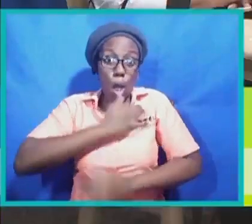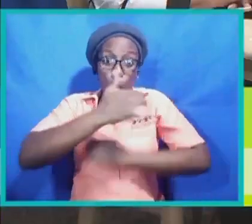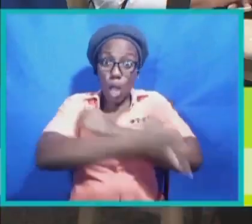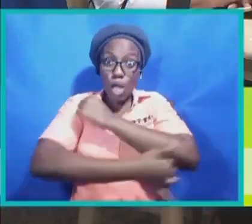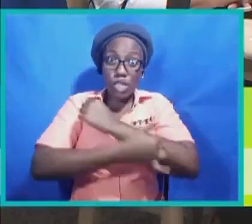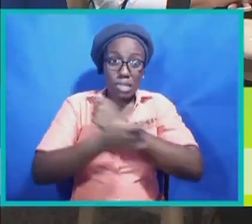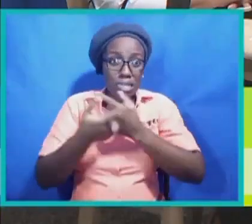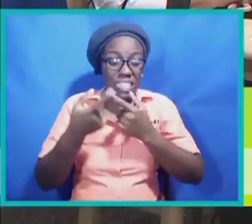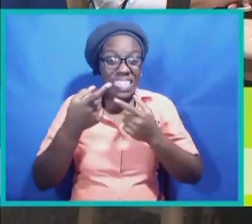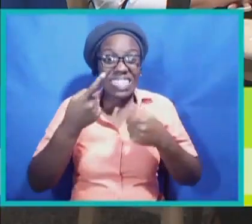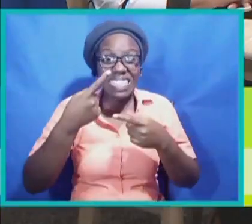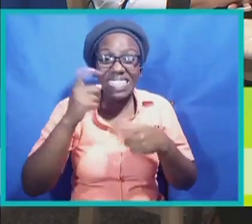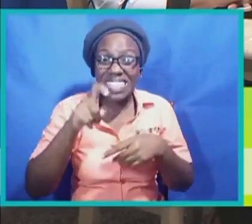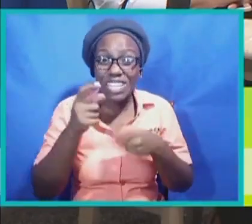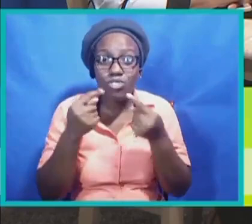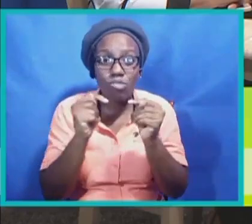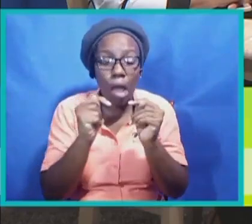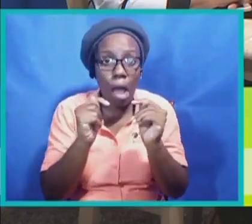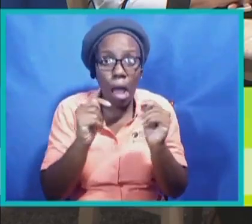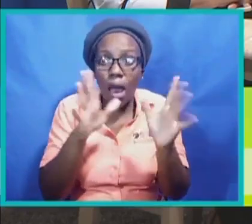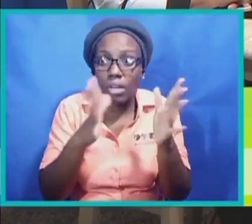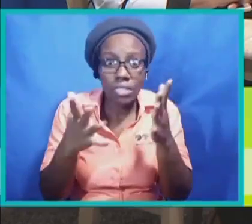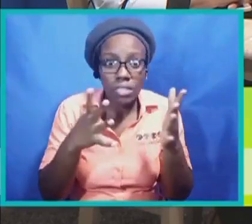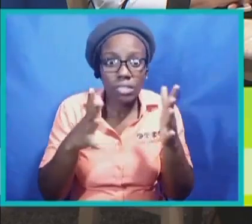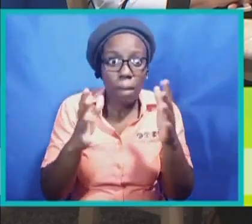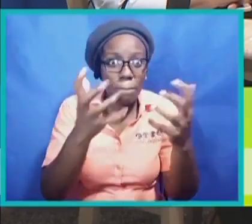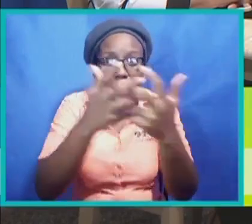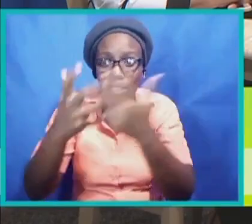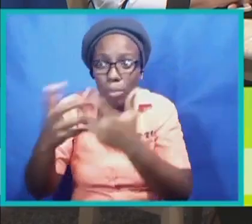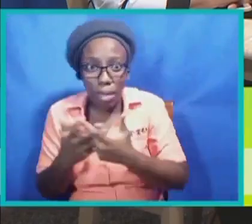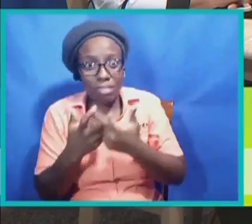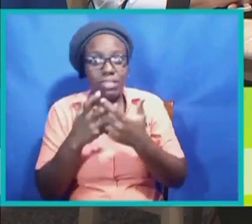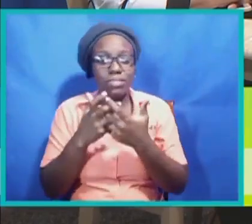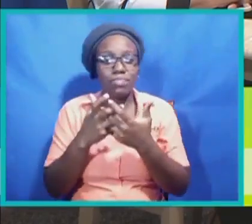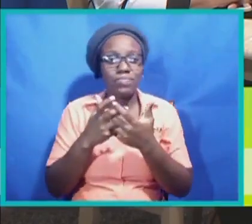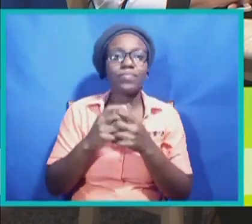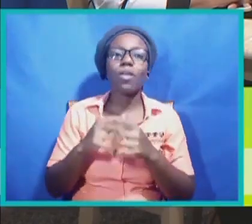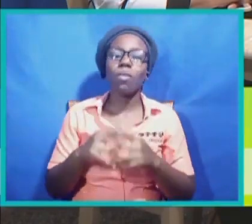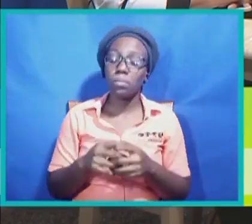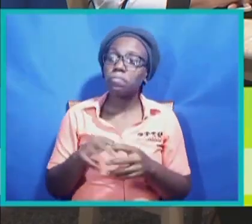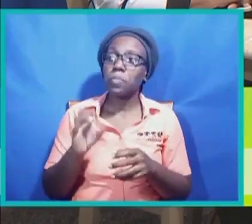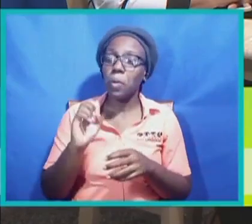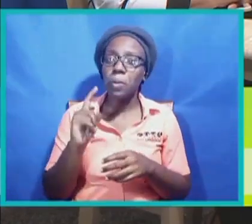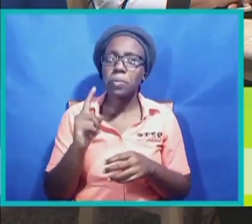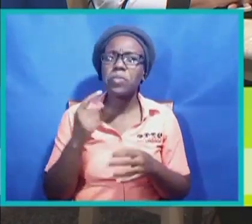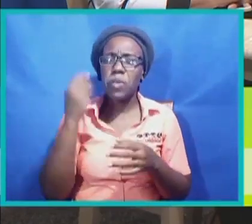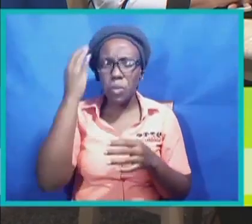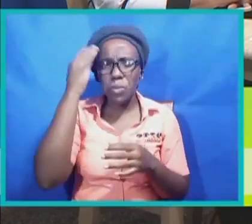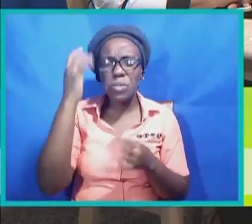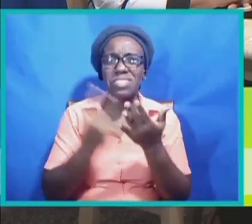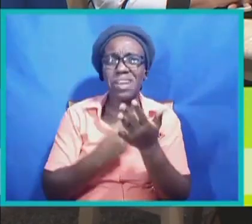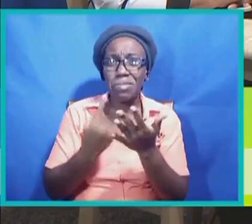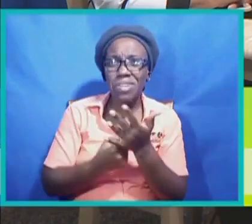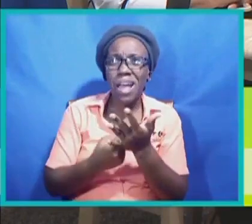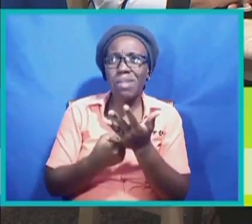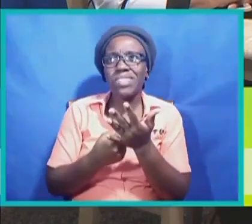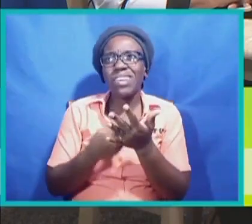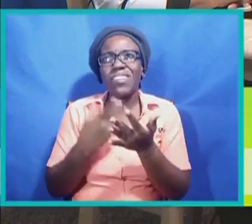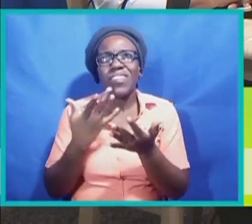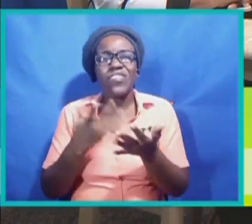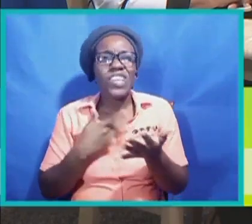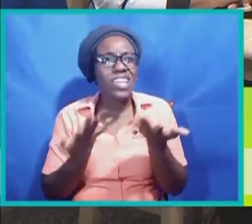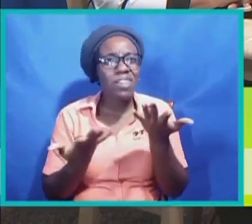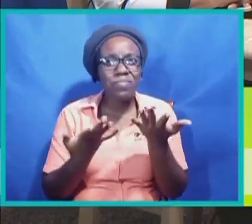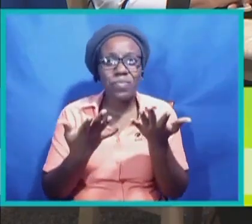as though we're always a bit reactive in terms of having to play catch-up, as you say. How do we